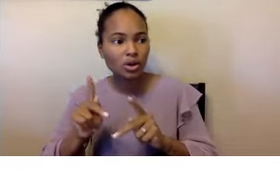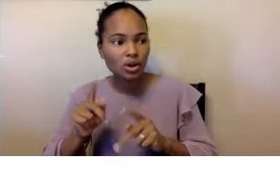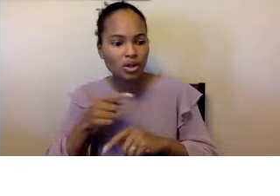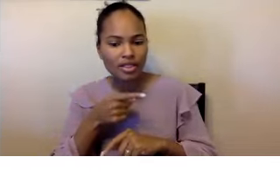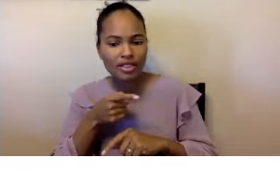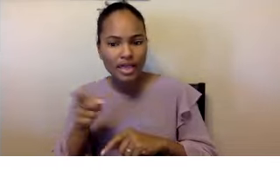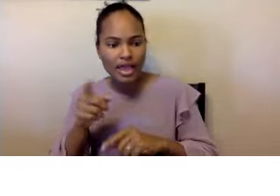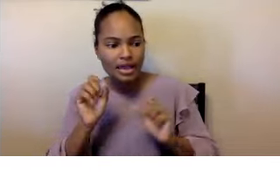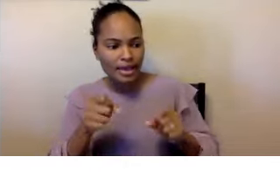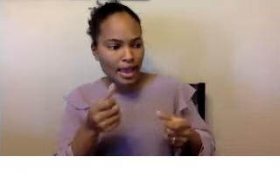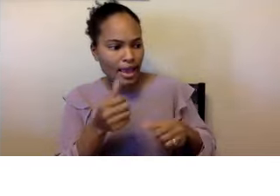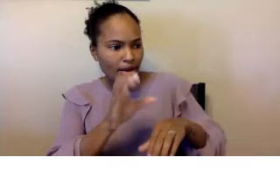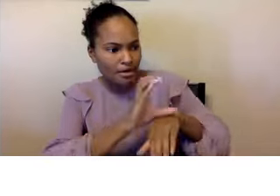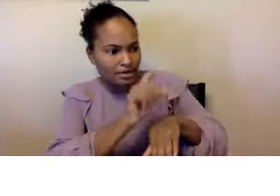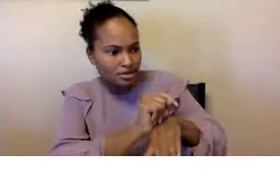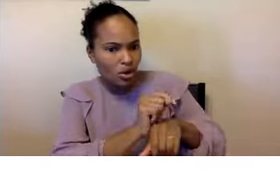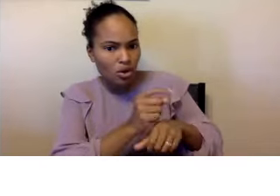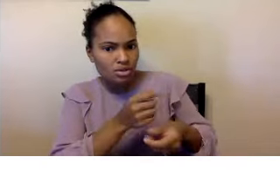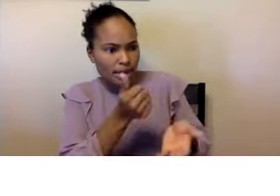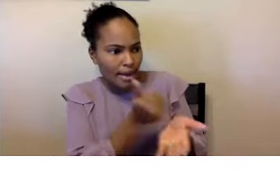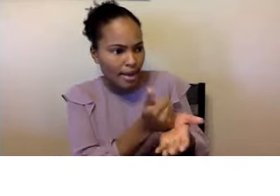consultants or whatever to the younger people.